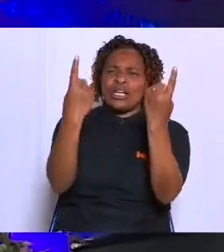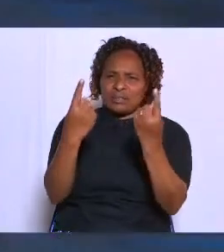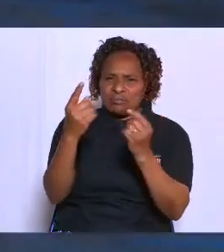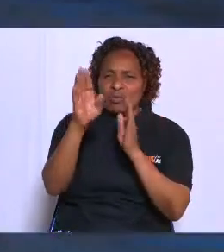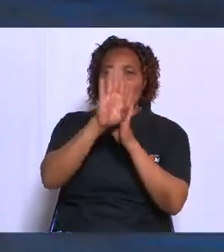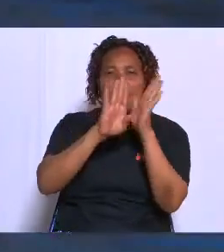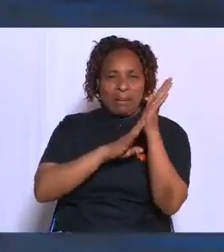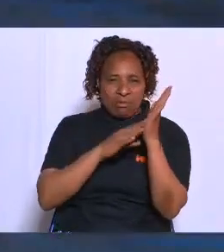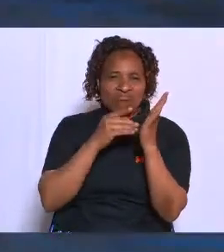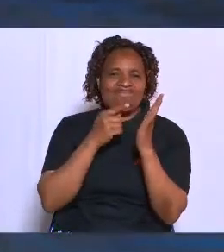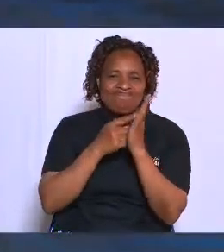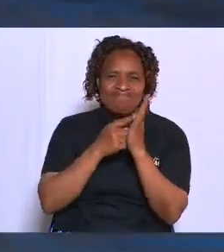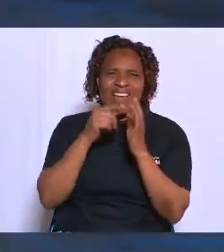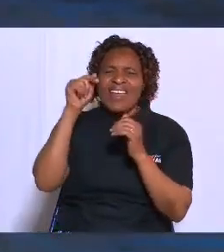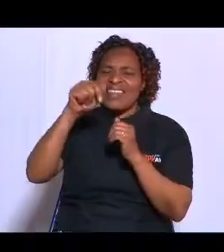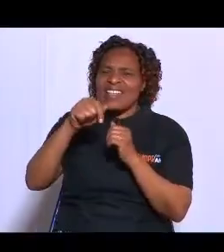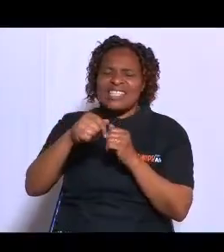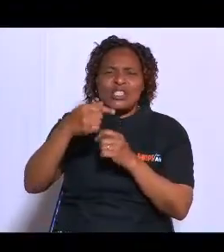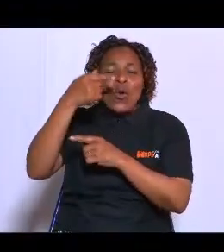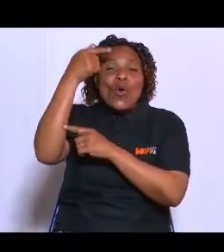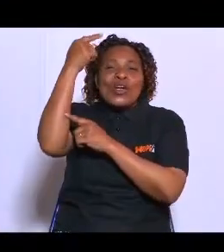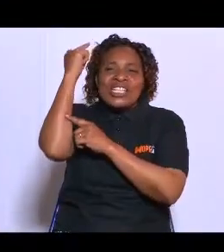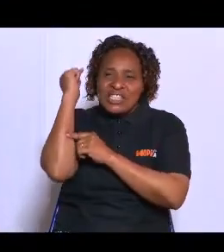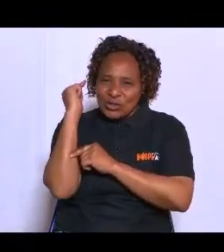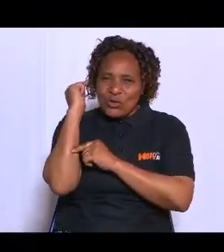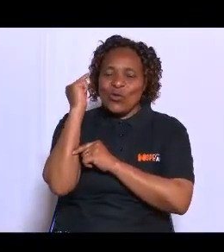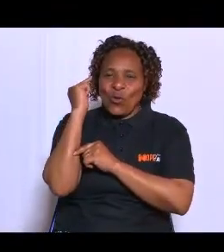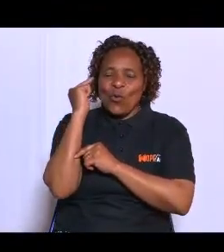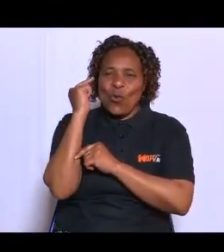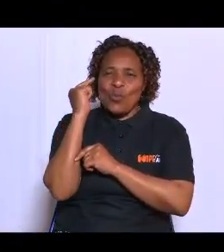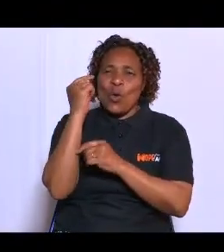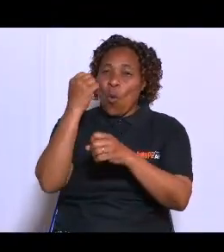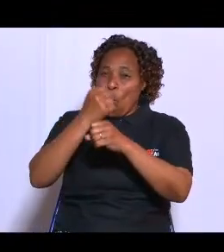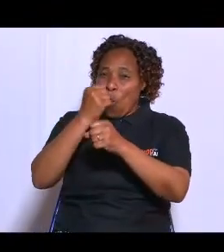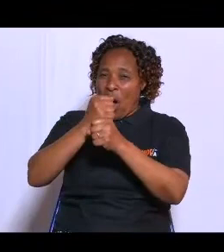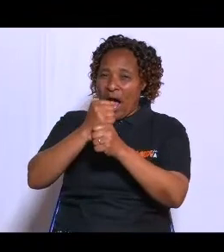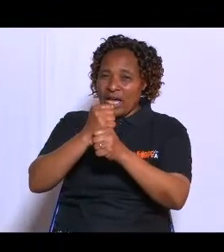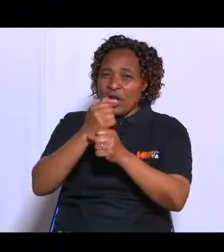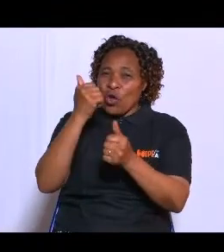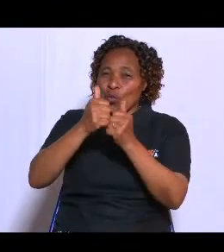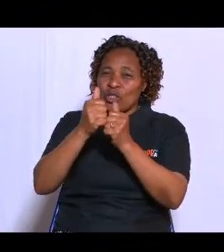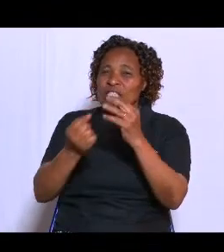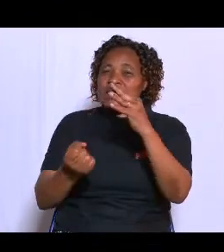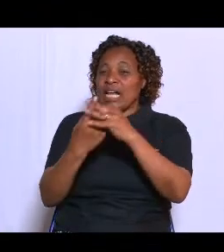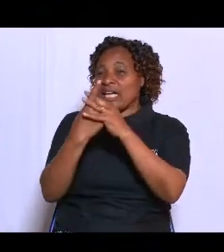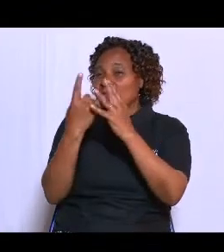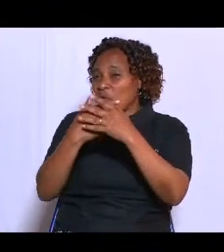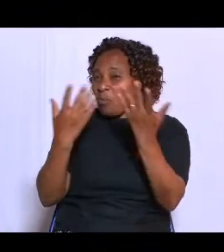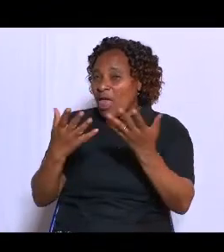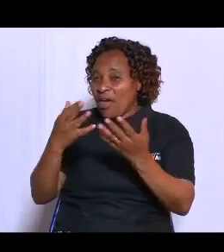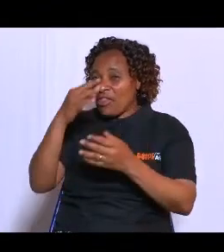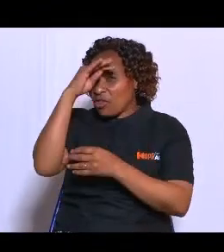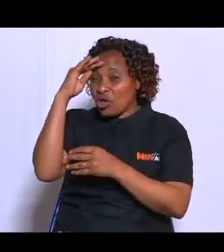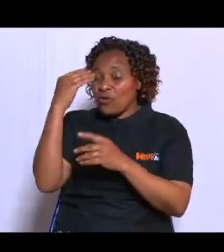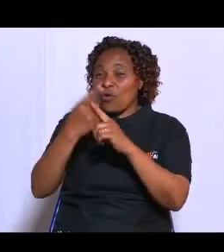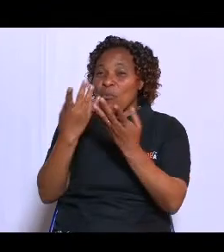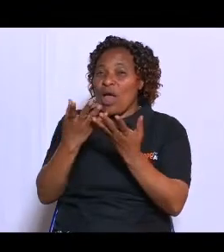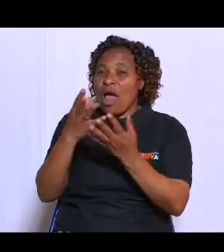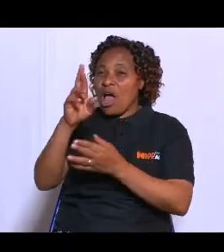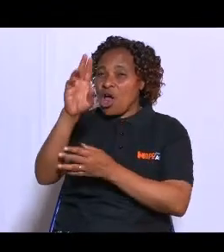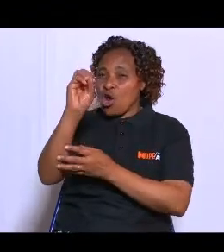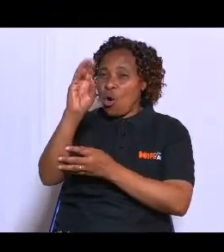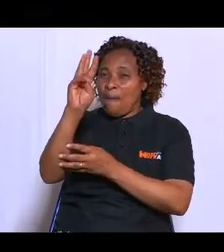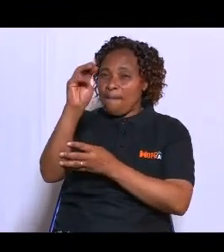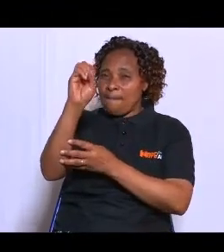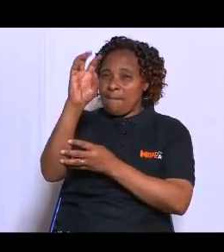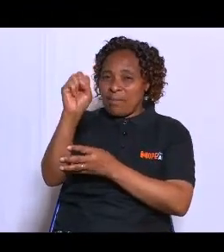Bible this is an original coin discovered by the archaeologists in Rome now you'll notice